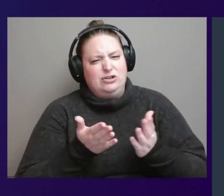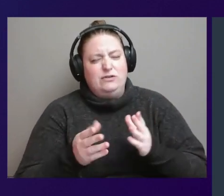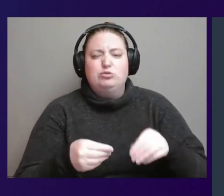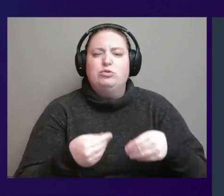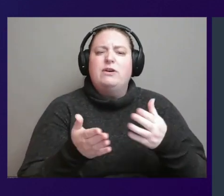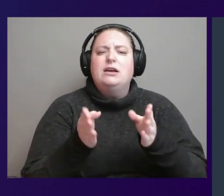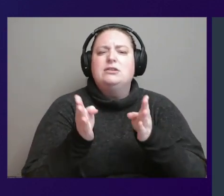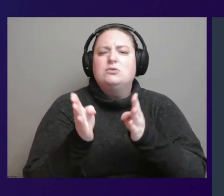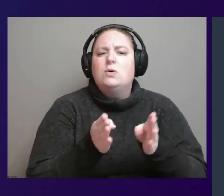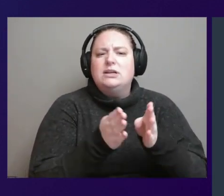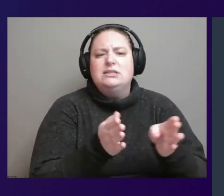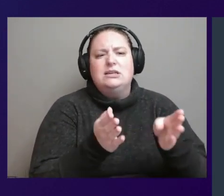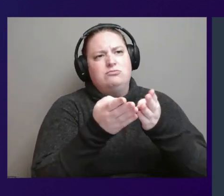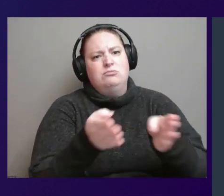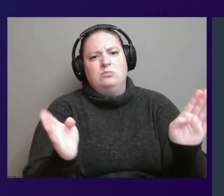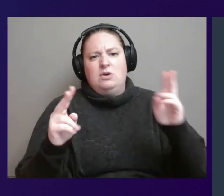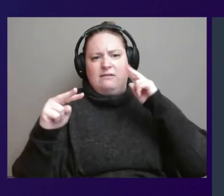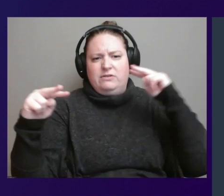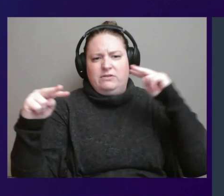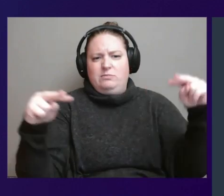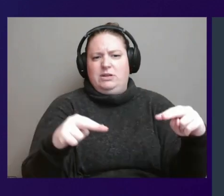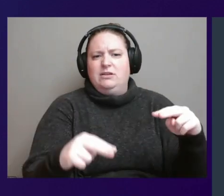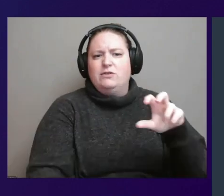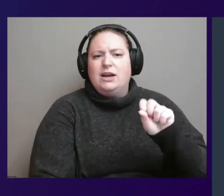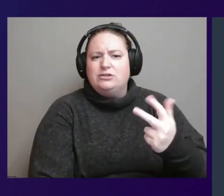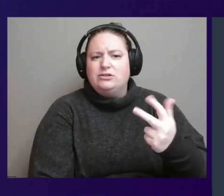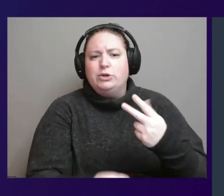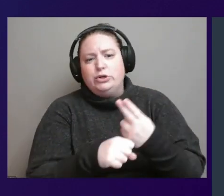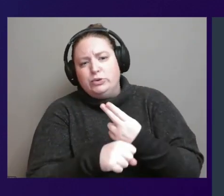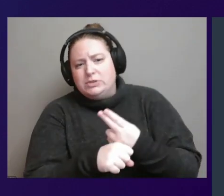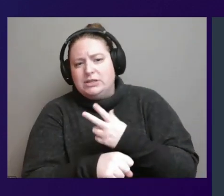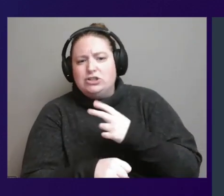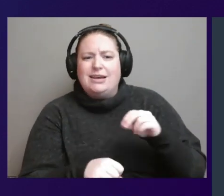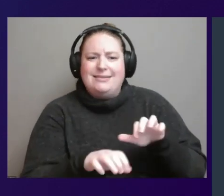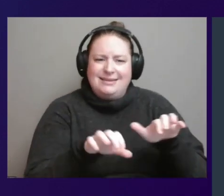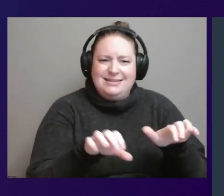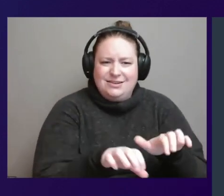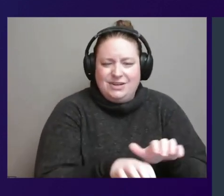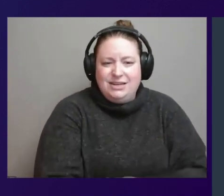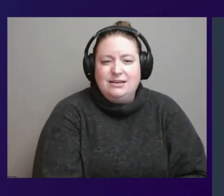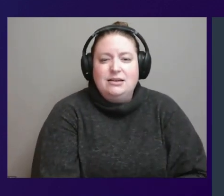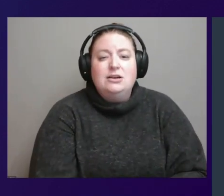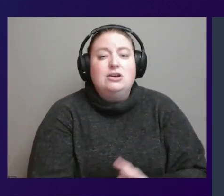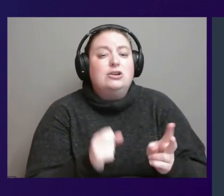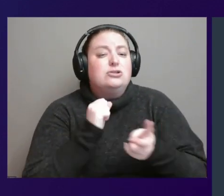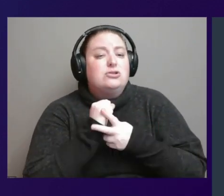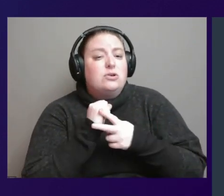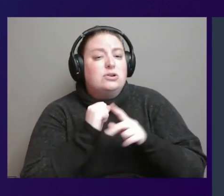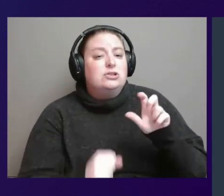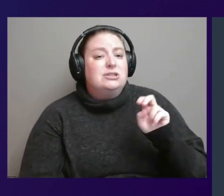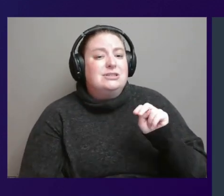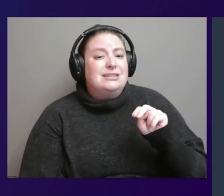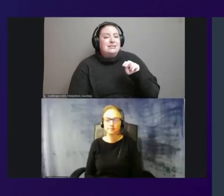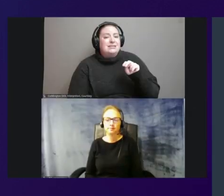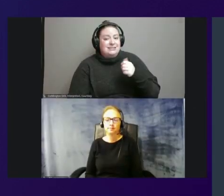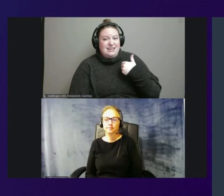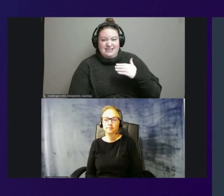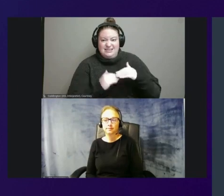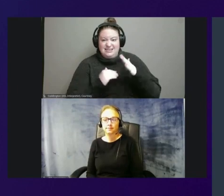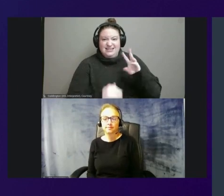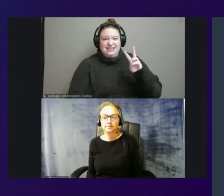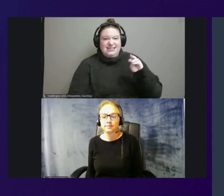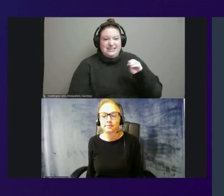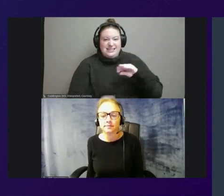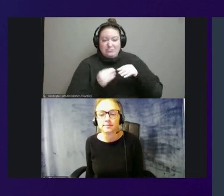organization-wide visibility into S3 usage and activity. Storage Lens provides more than 60 metrics with multiple